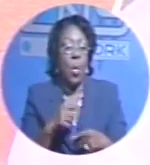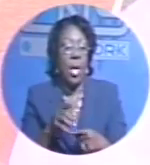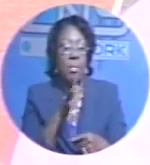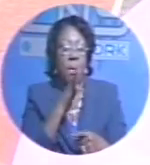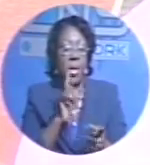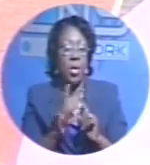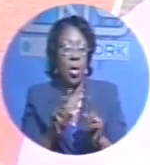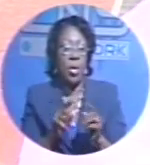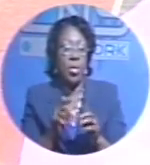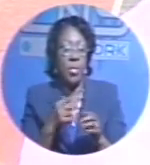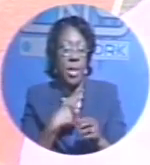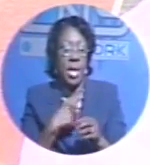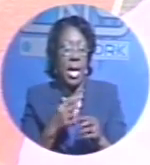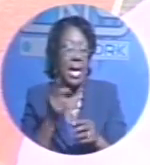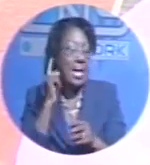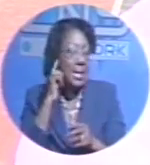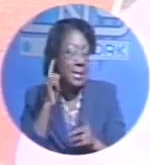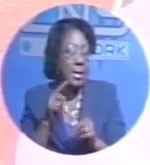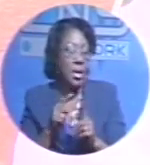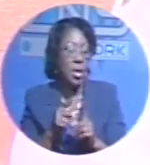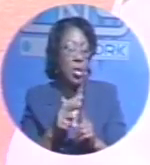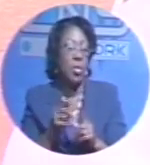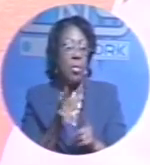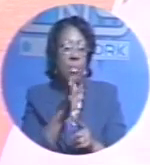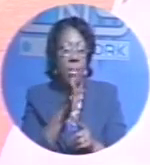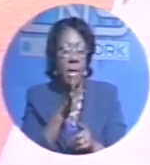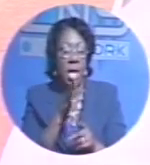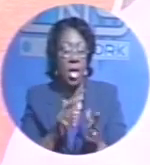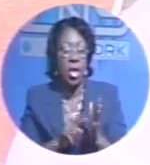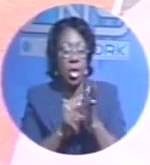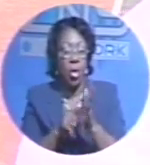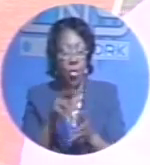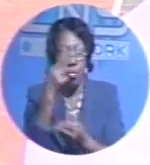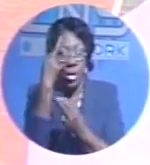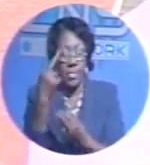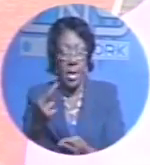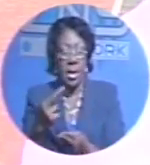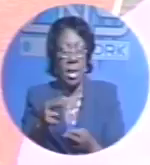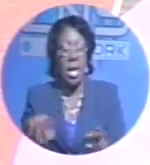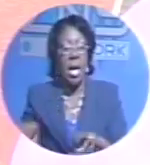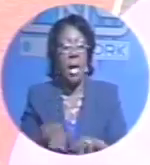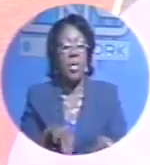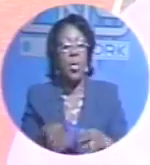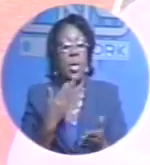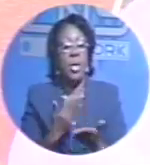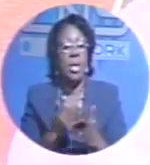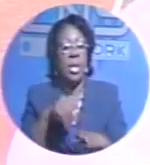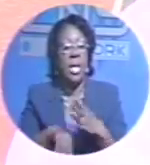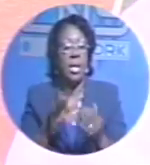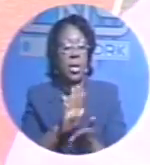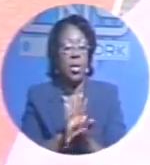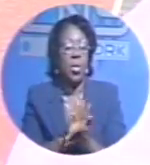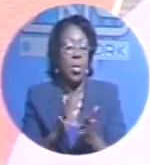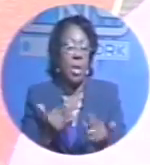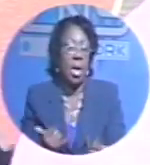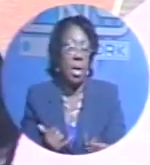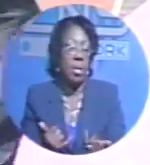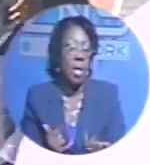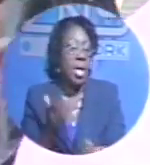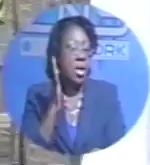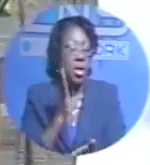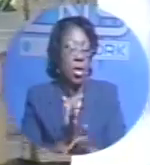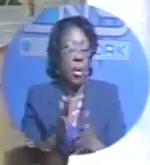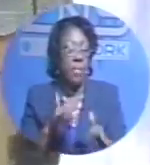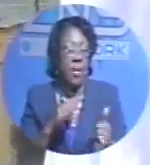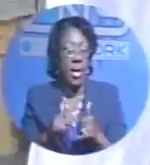walk away. I just listen to her. I say, yes, mom. No, mom. I doing good in school now. I didn't fight for my come to